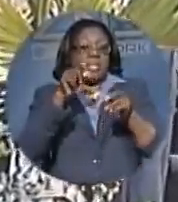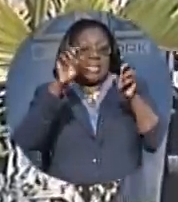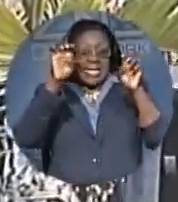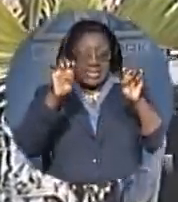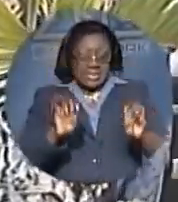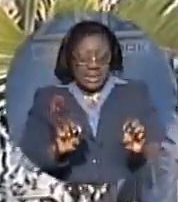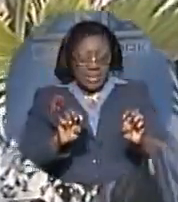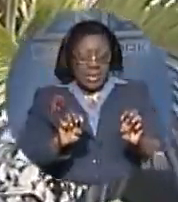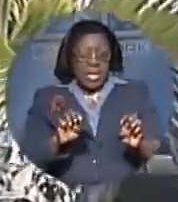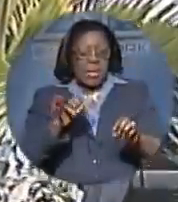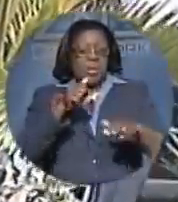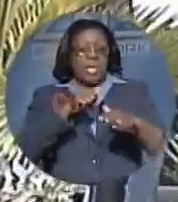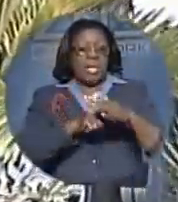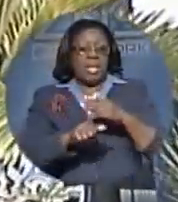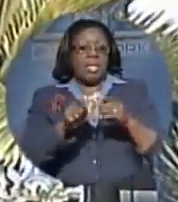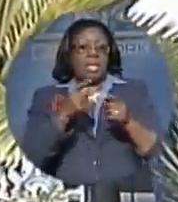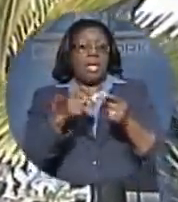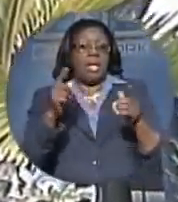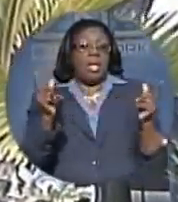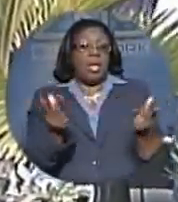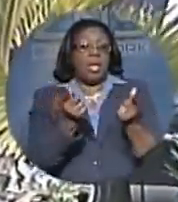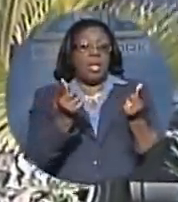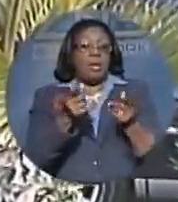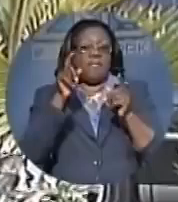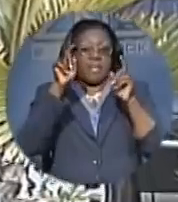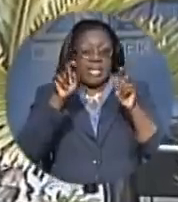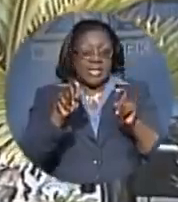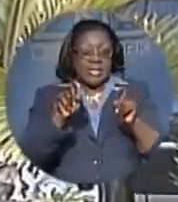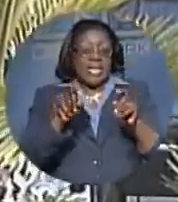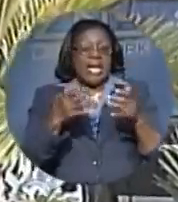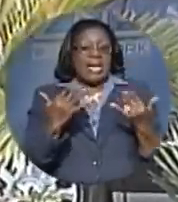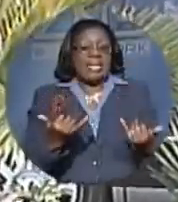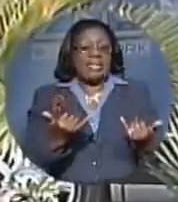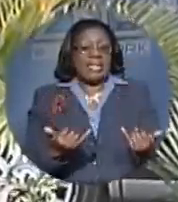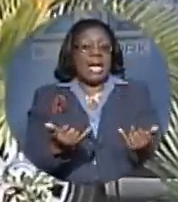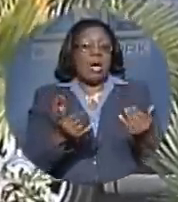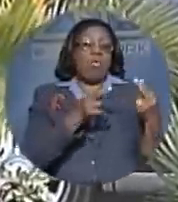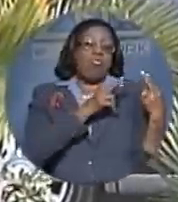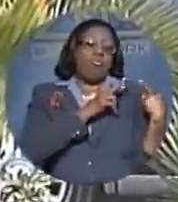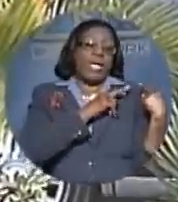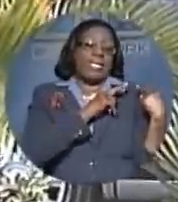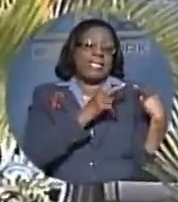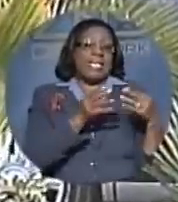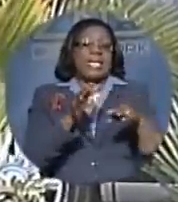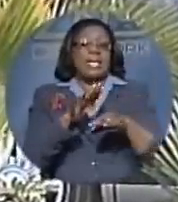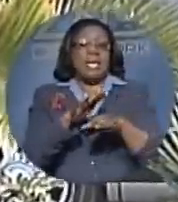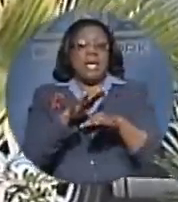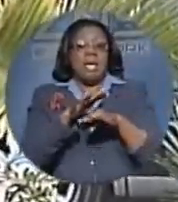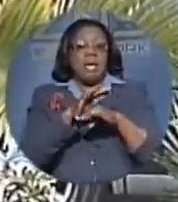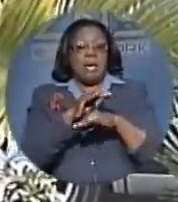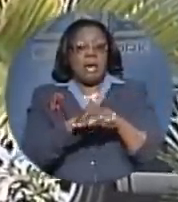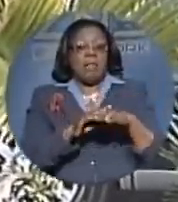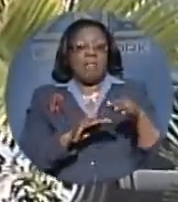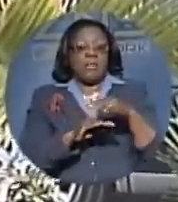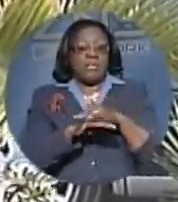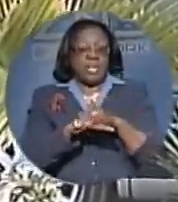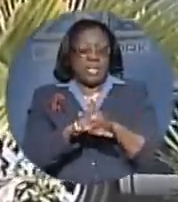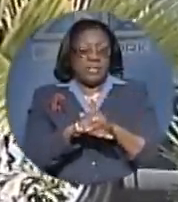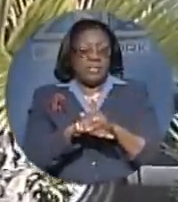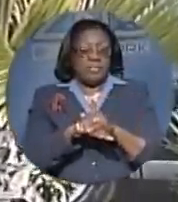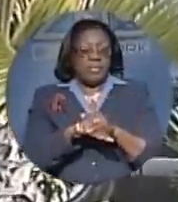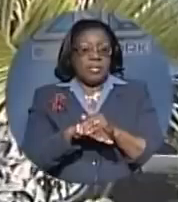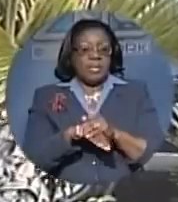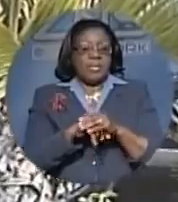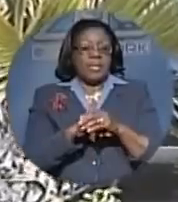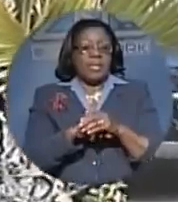of diagnostic tests and is now resting comfortably and is likely to be discharged after a brief period of observation. The